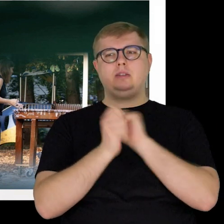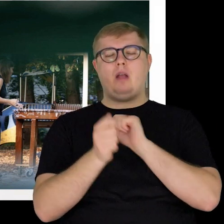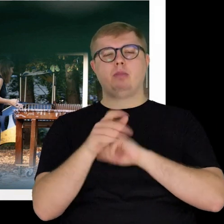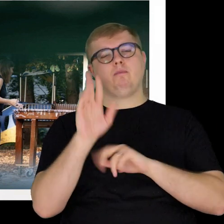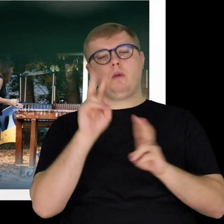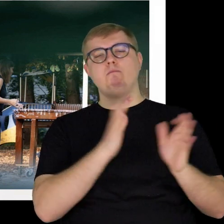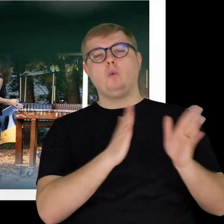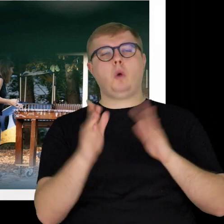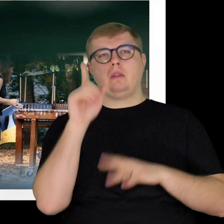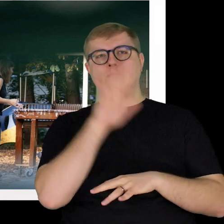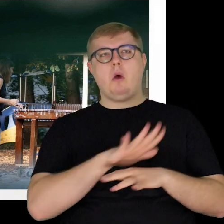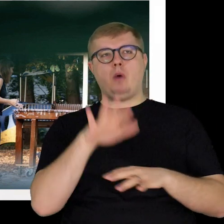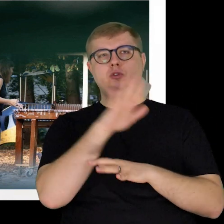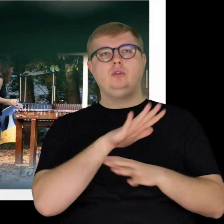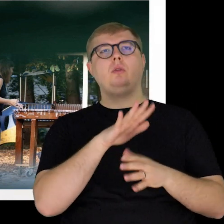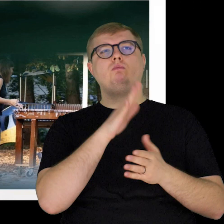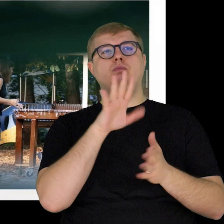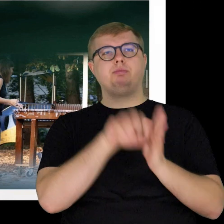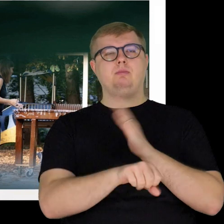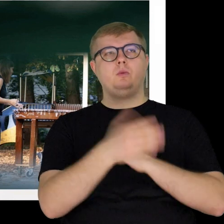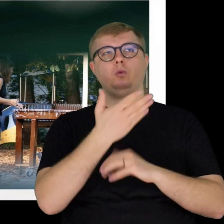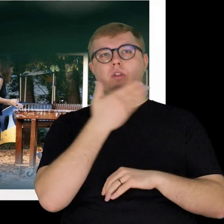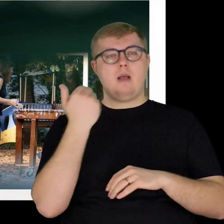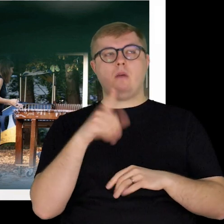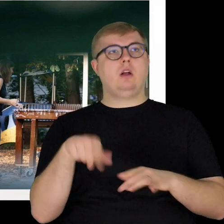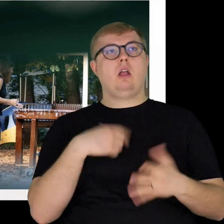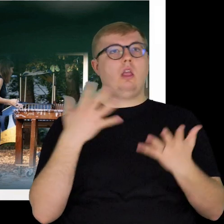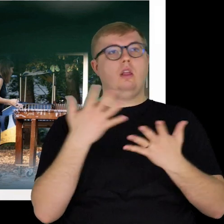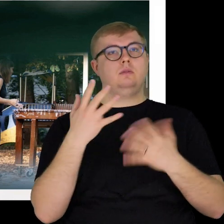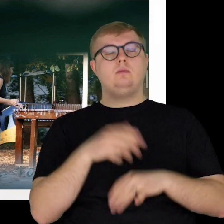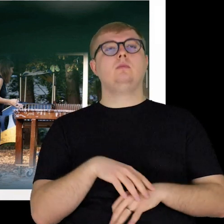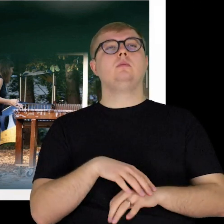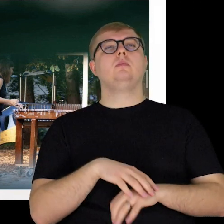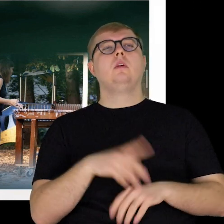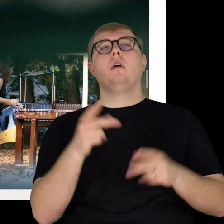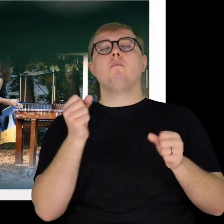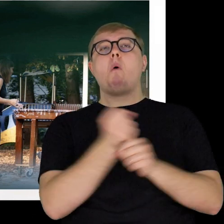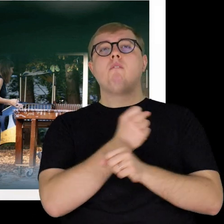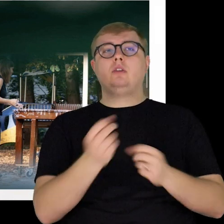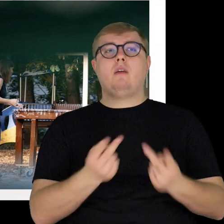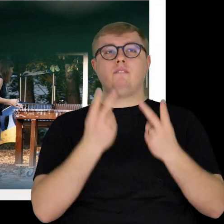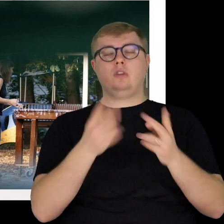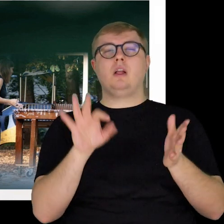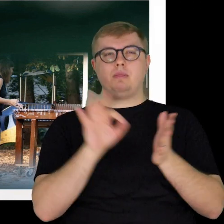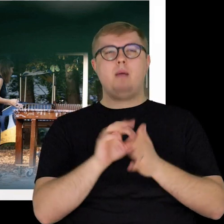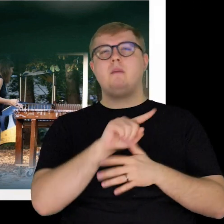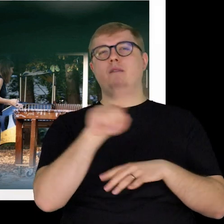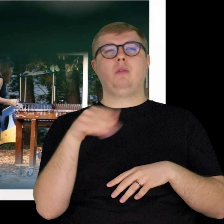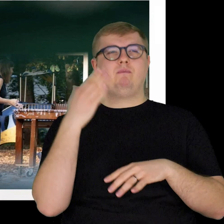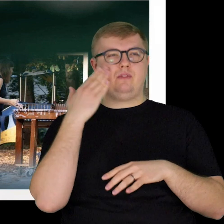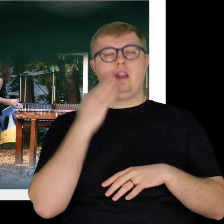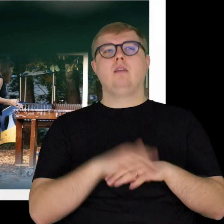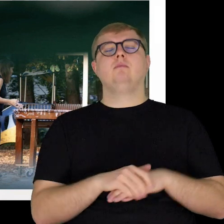of these changes, and they will be familiar to your ears, there is the intensification